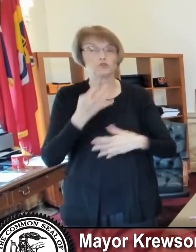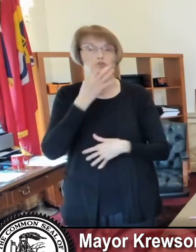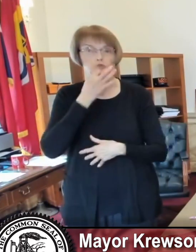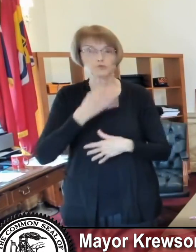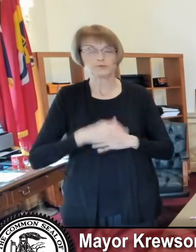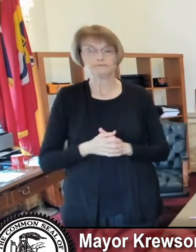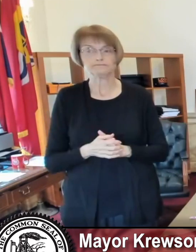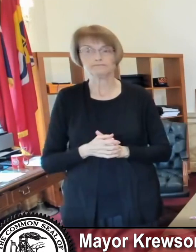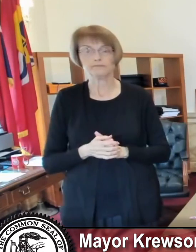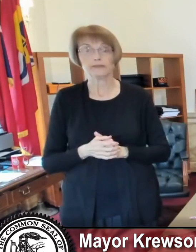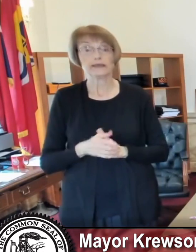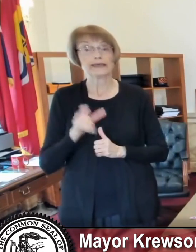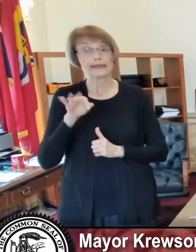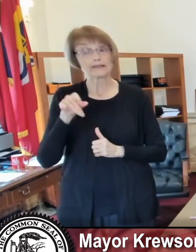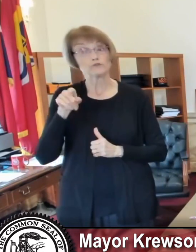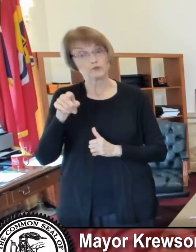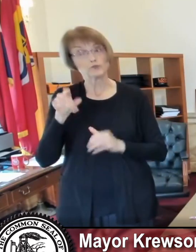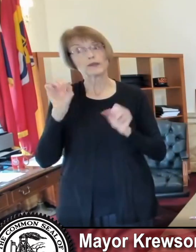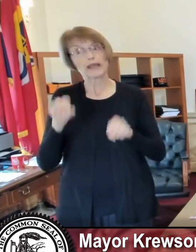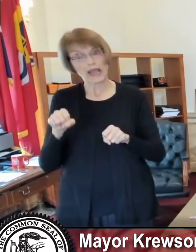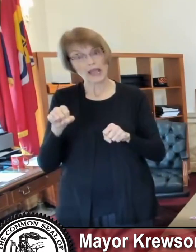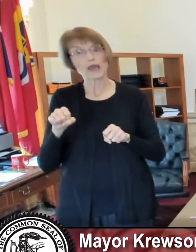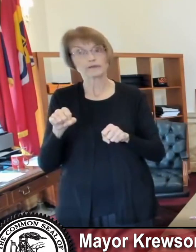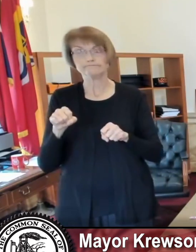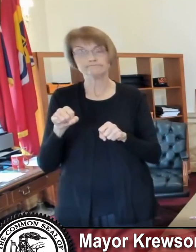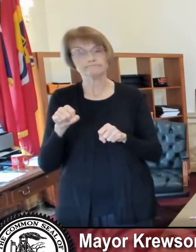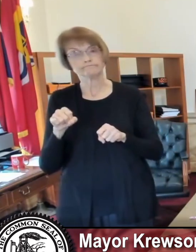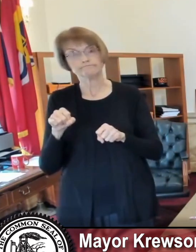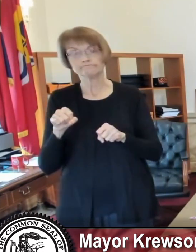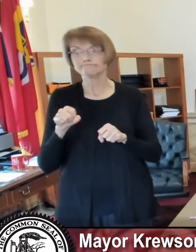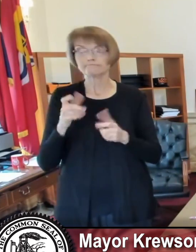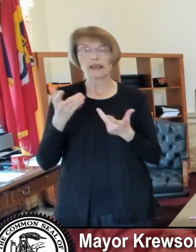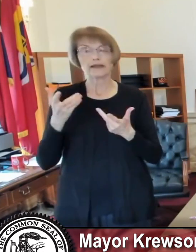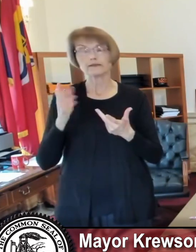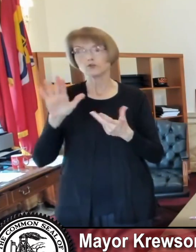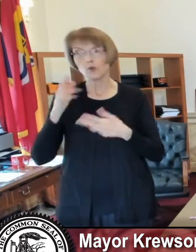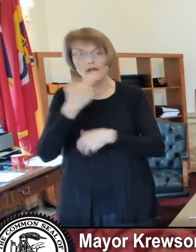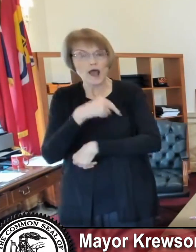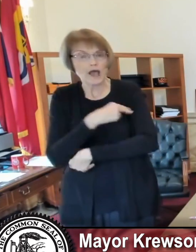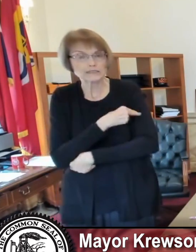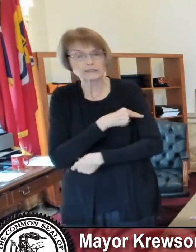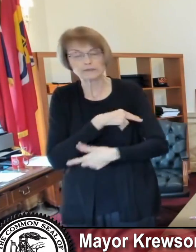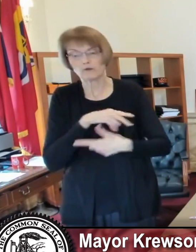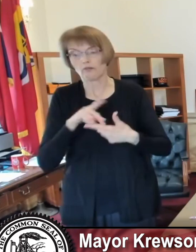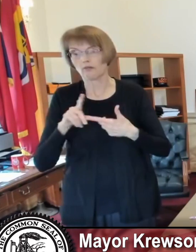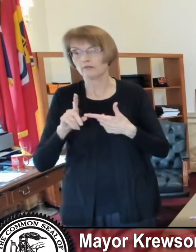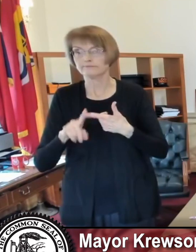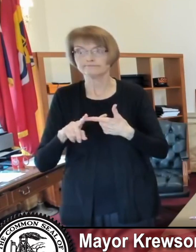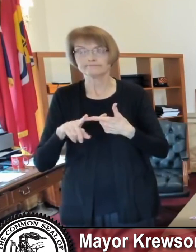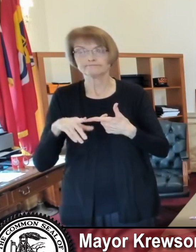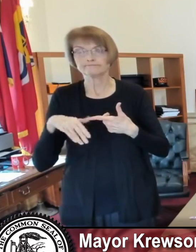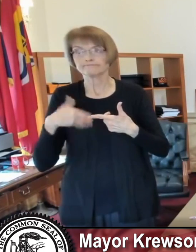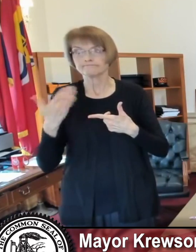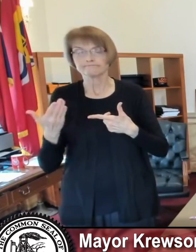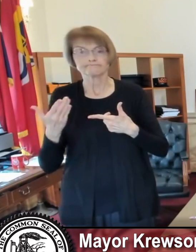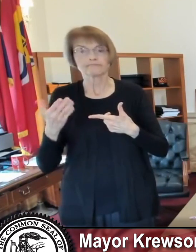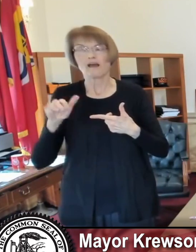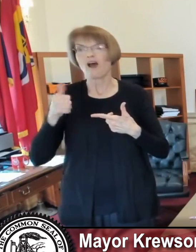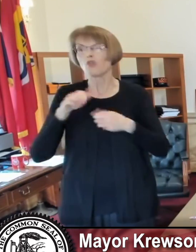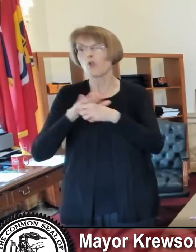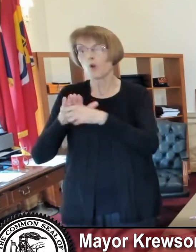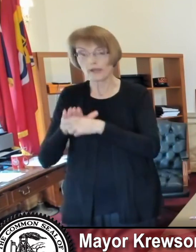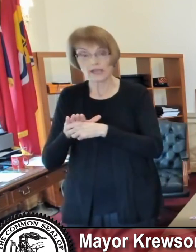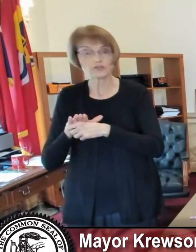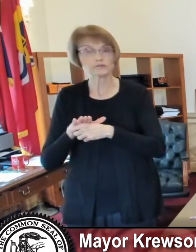If you have the opportunity to get vaccinated through your hospital, through other